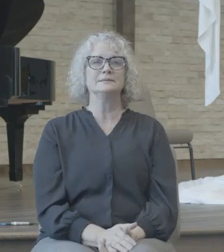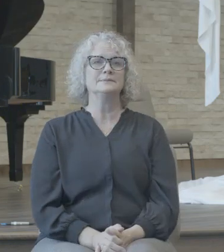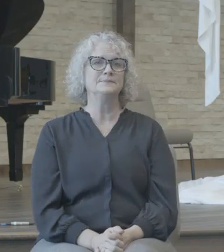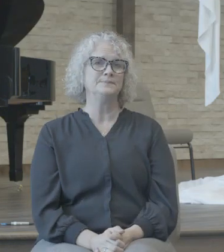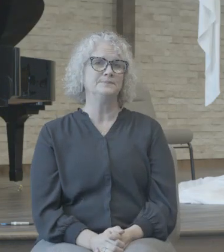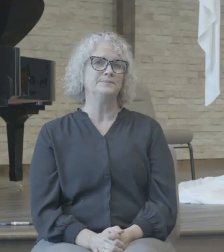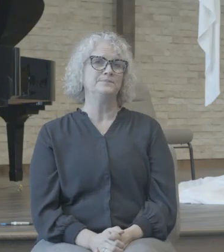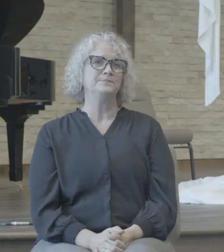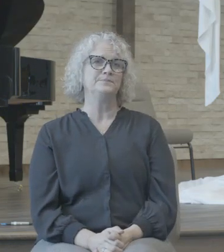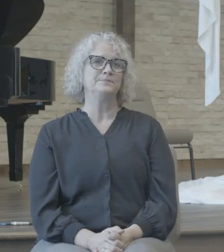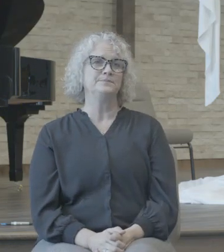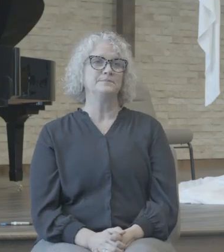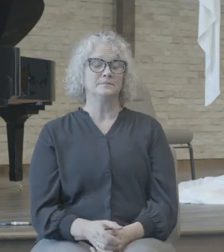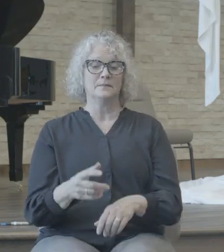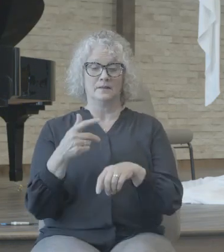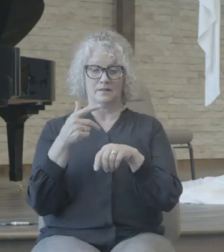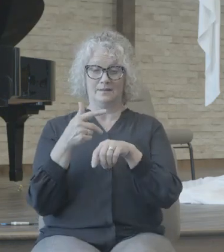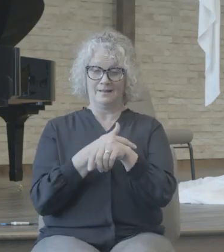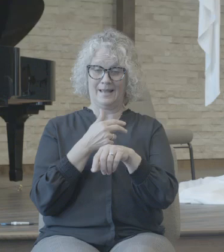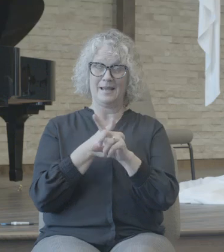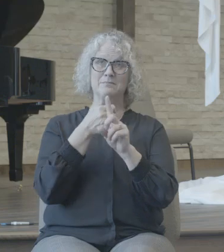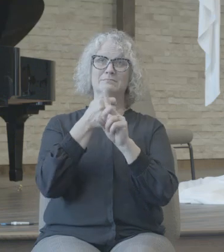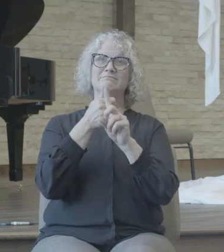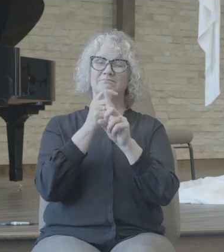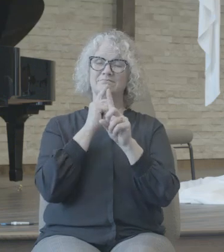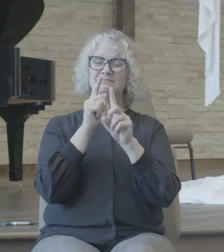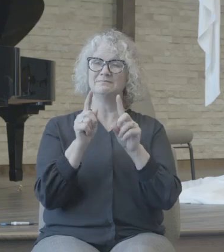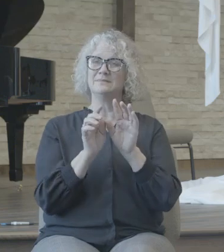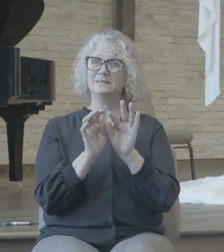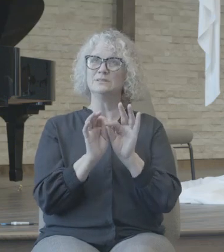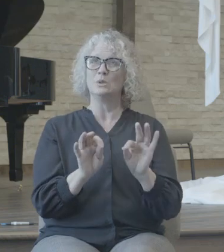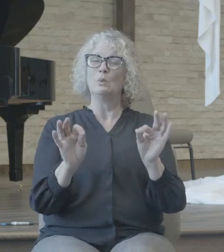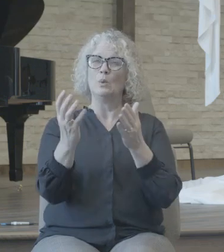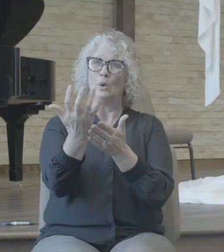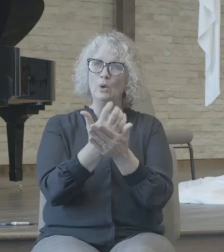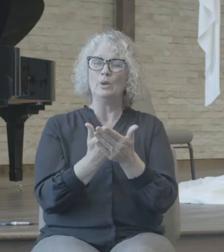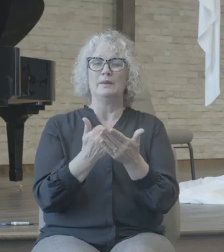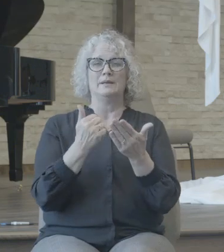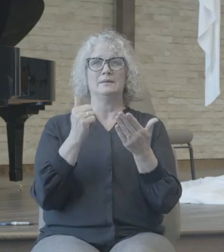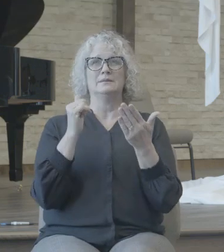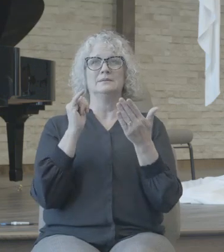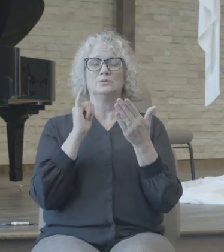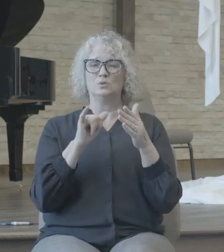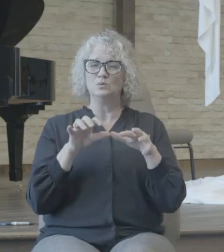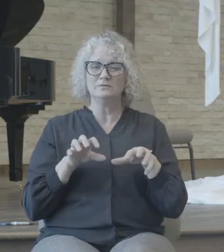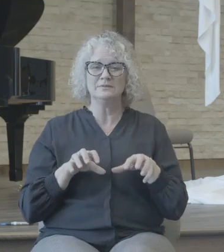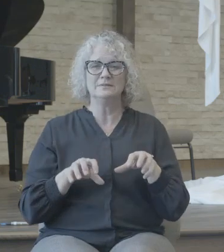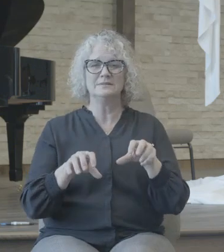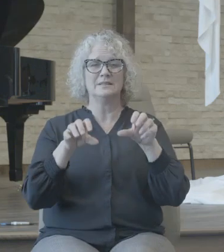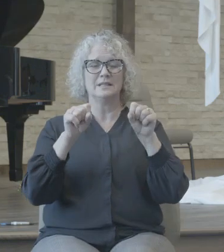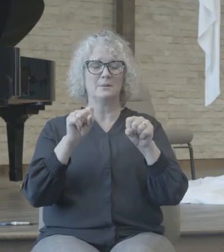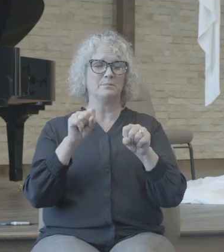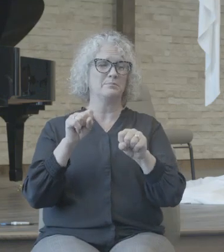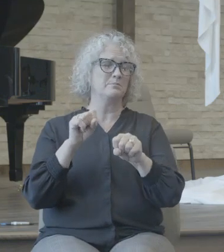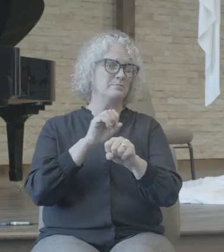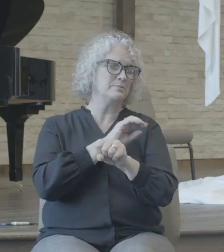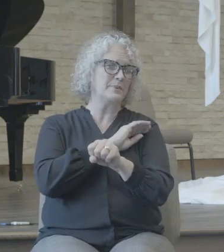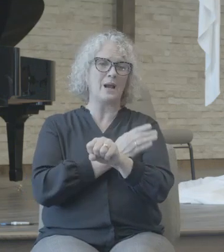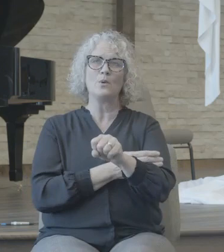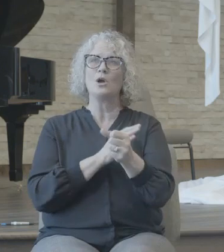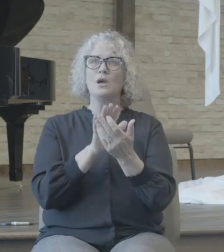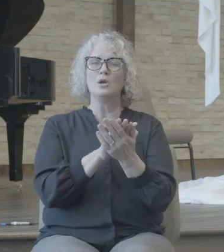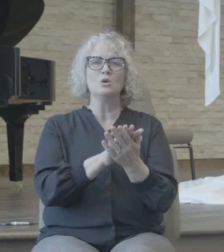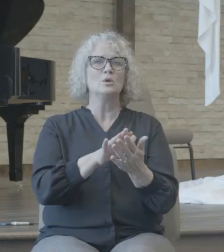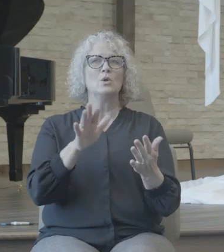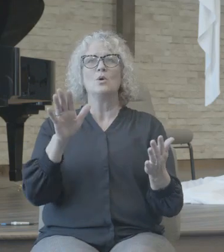The Lamb is worthy. He is worthy to take up his full power and glory as Lord again. For Jesus